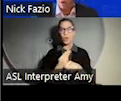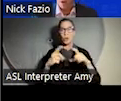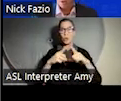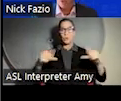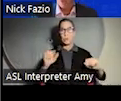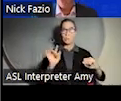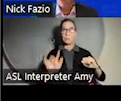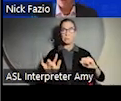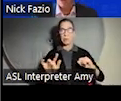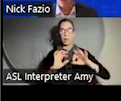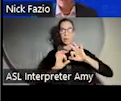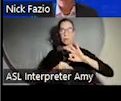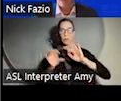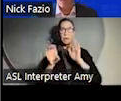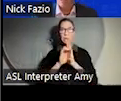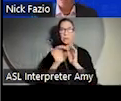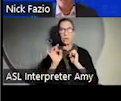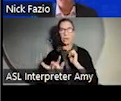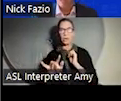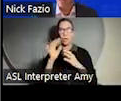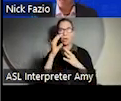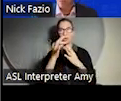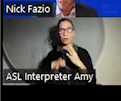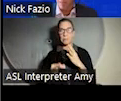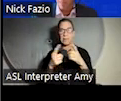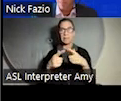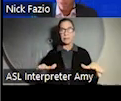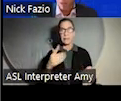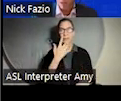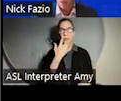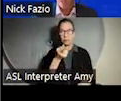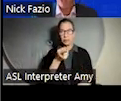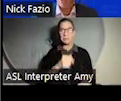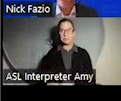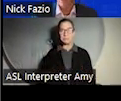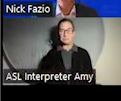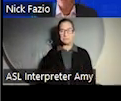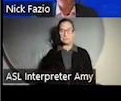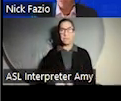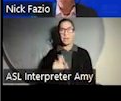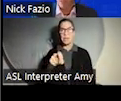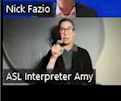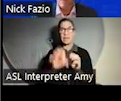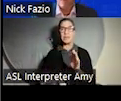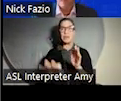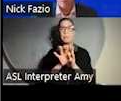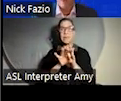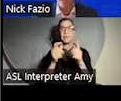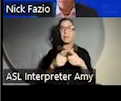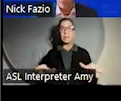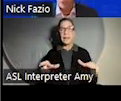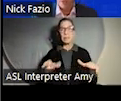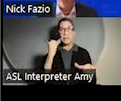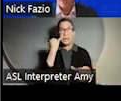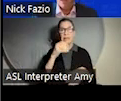toolbar to choose which language you'd like to listen to today's meeting in. You will need to choose the language you'd like to listen in, even if that language